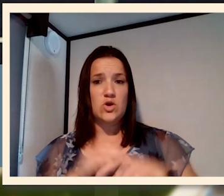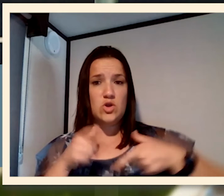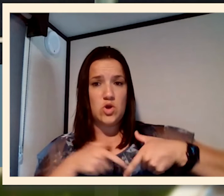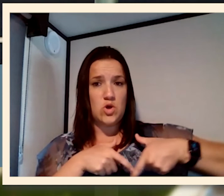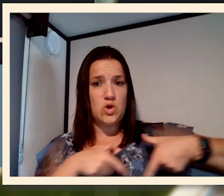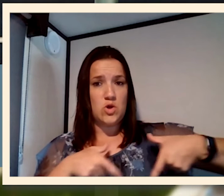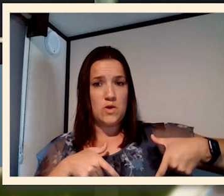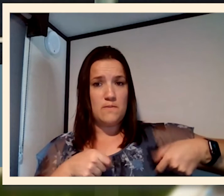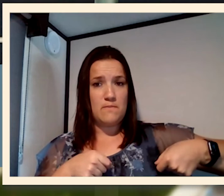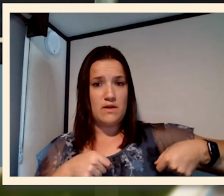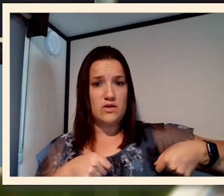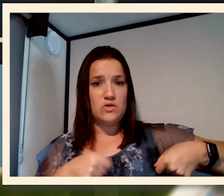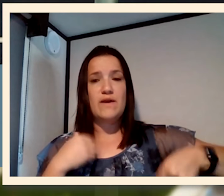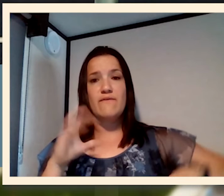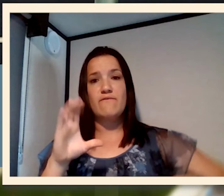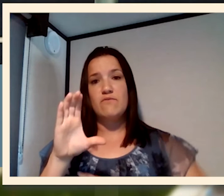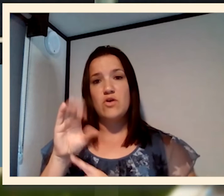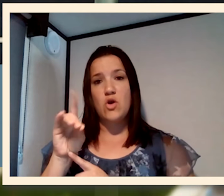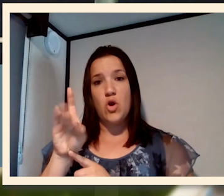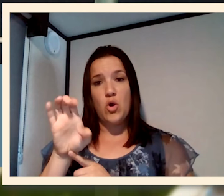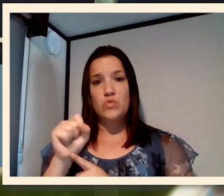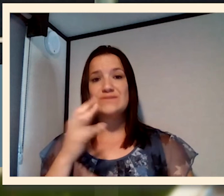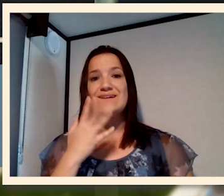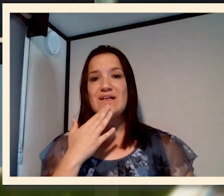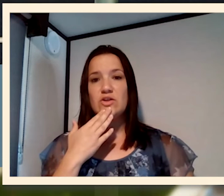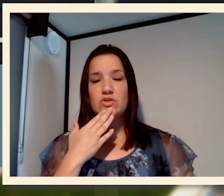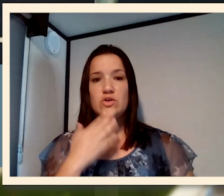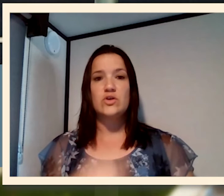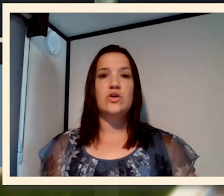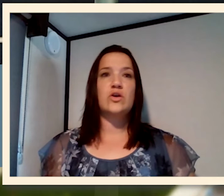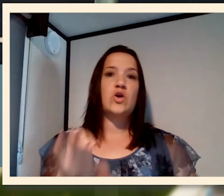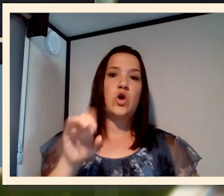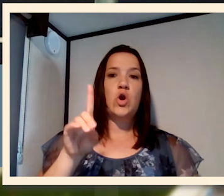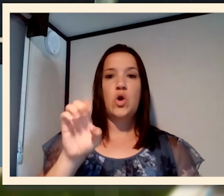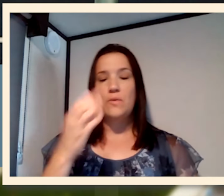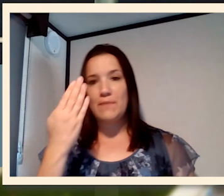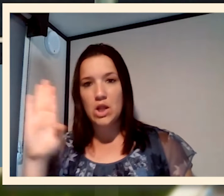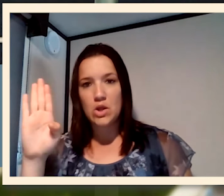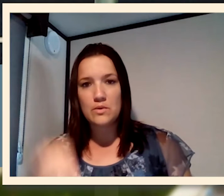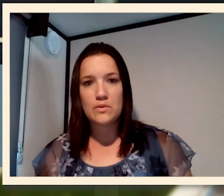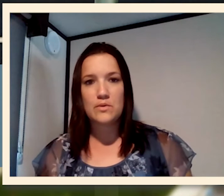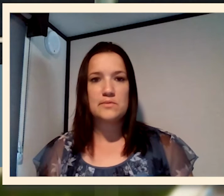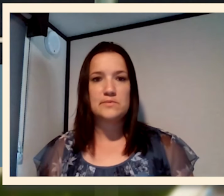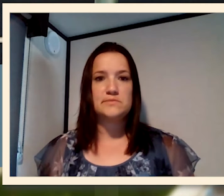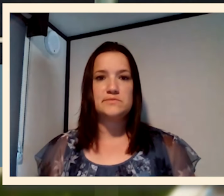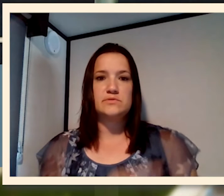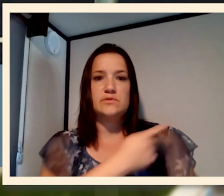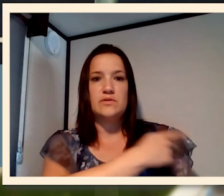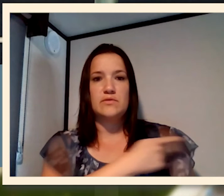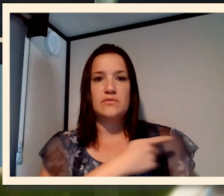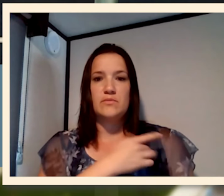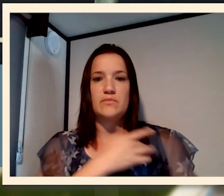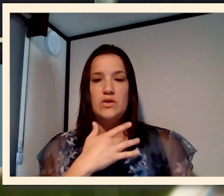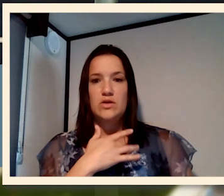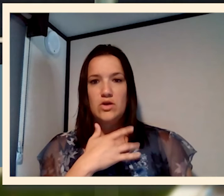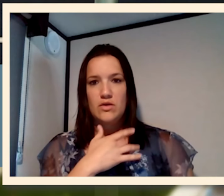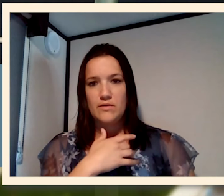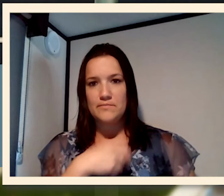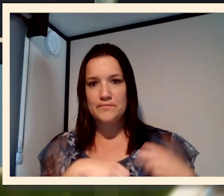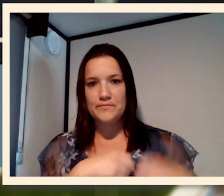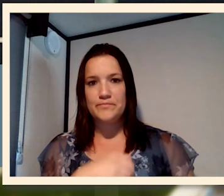do, on our badges, you know, we have all these codes. When you hear code blue, we kind of all know, you know,